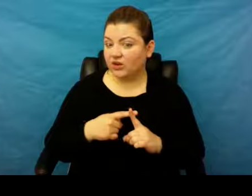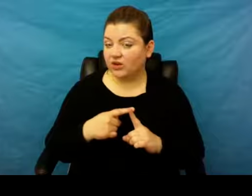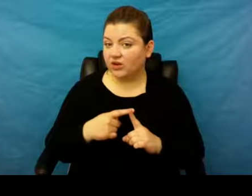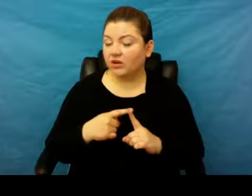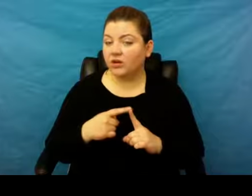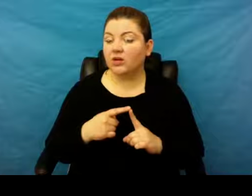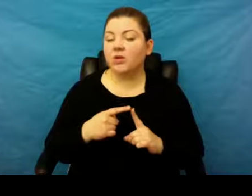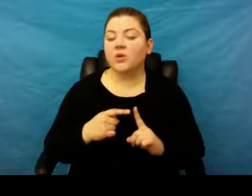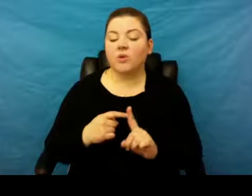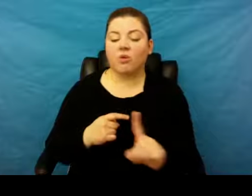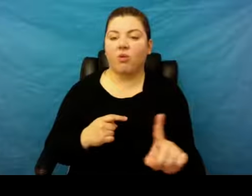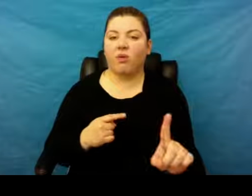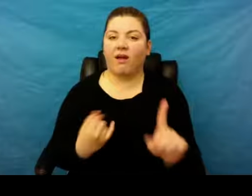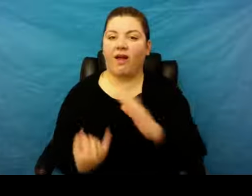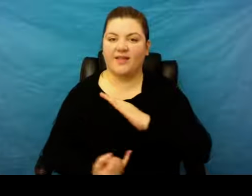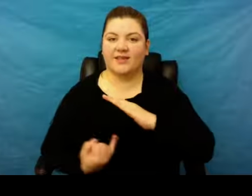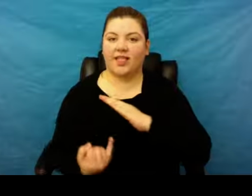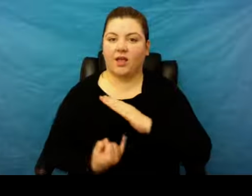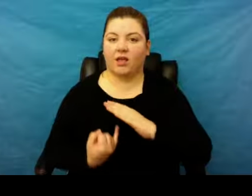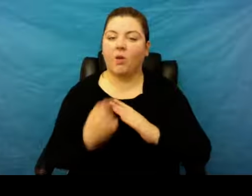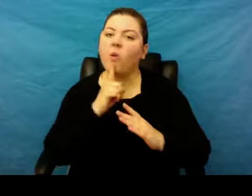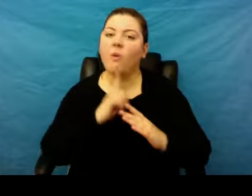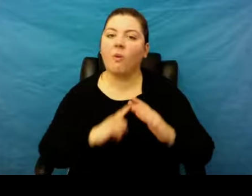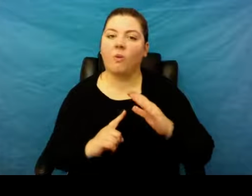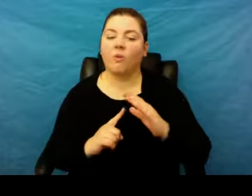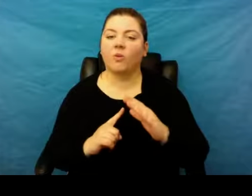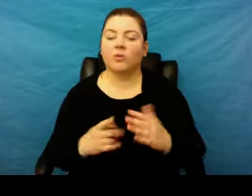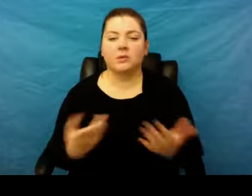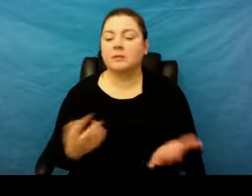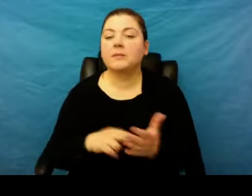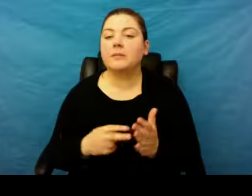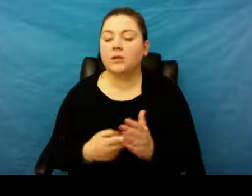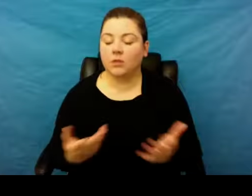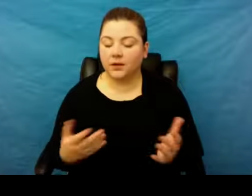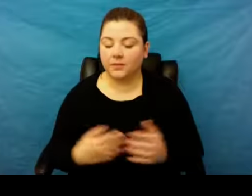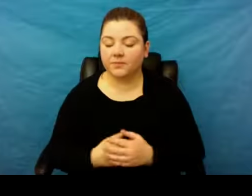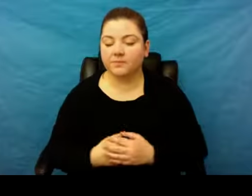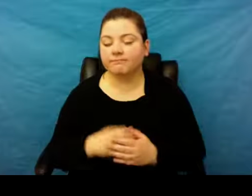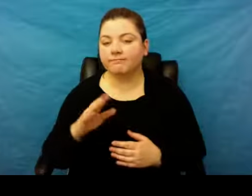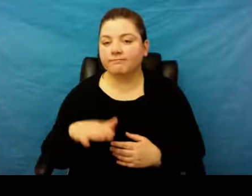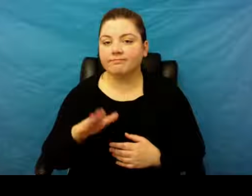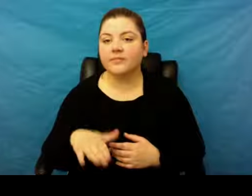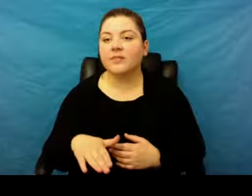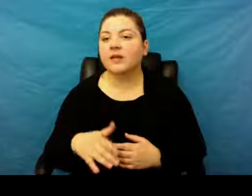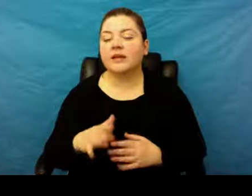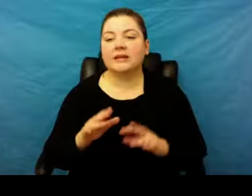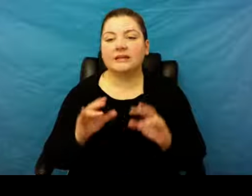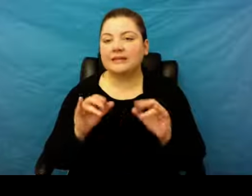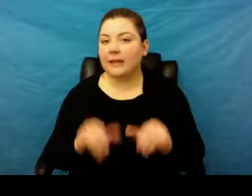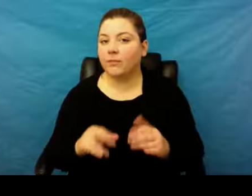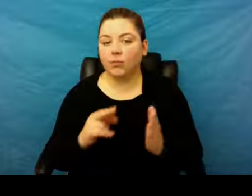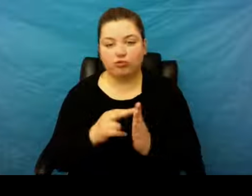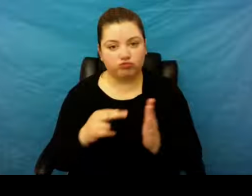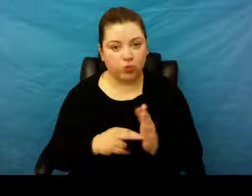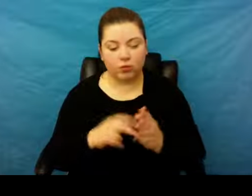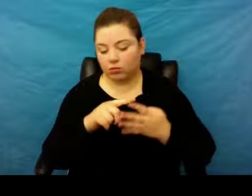and isolate yourself from your family. So what does that mean? It's just simply about the same rules about hands and touching